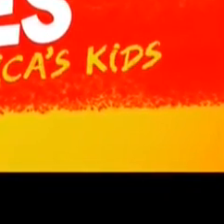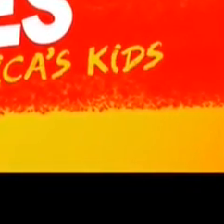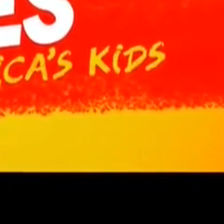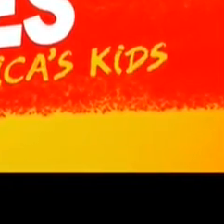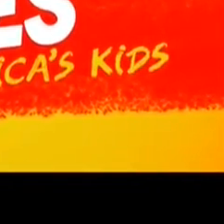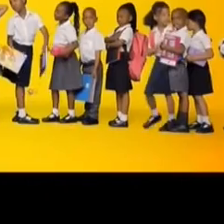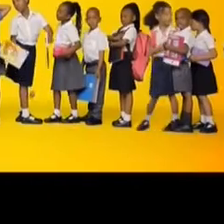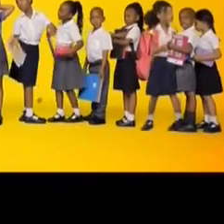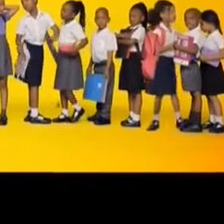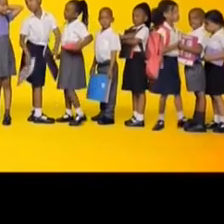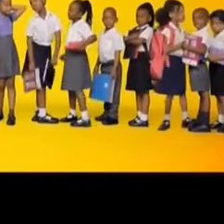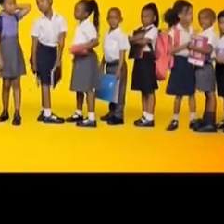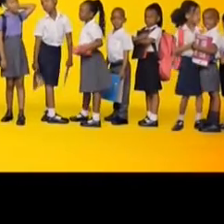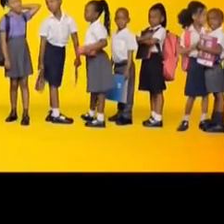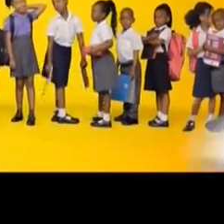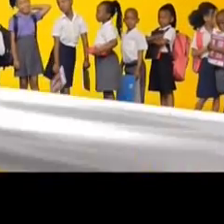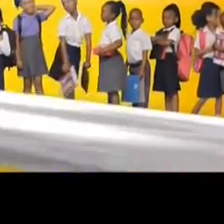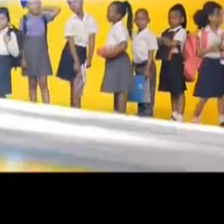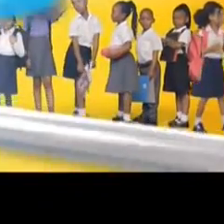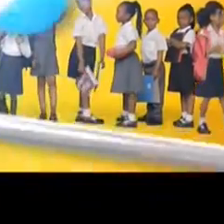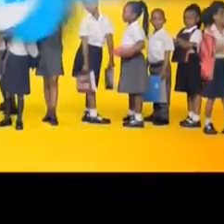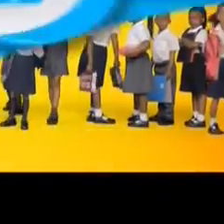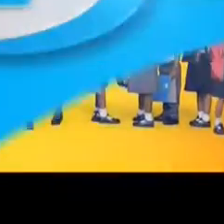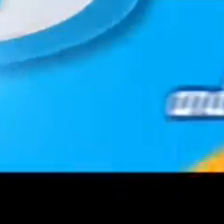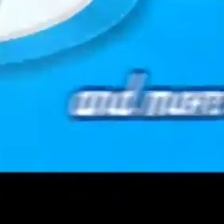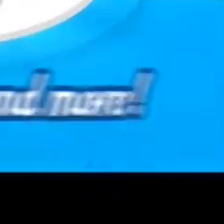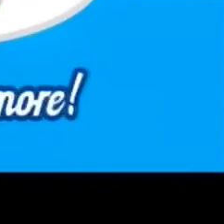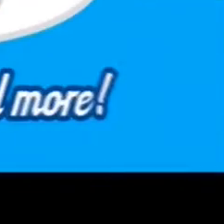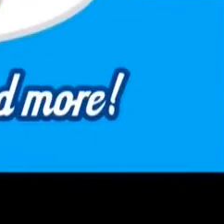South Africa's kids and moms at PEP.